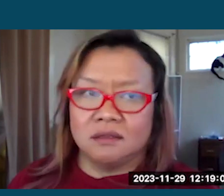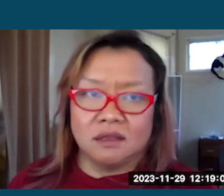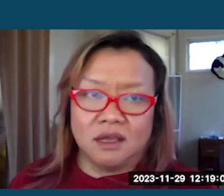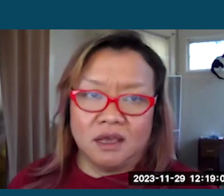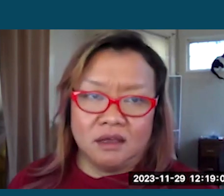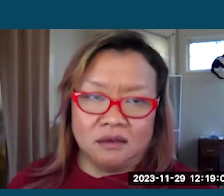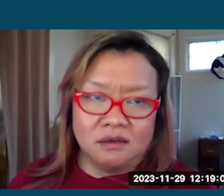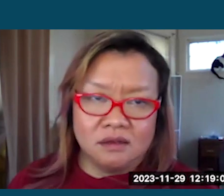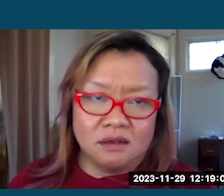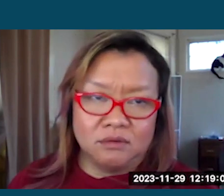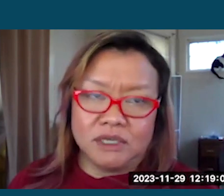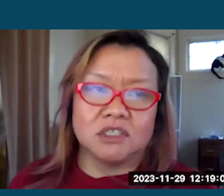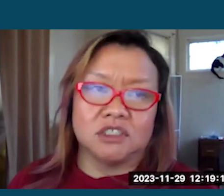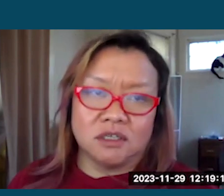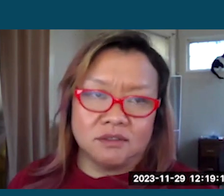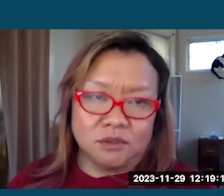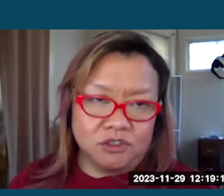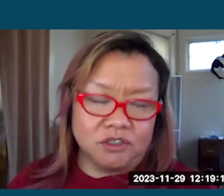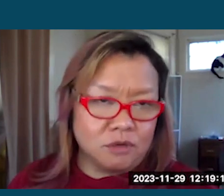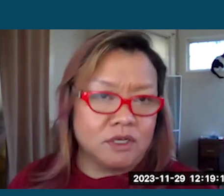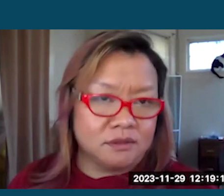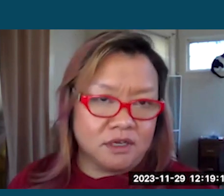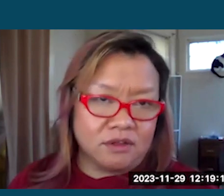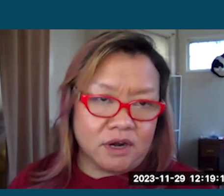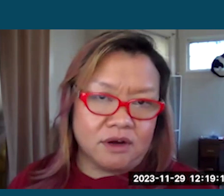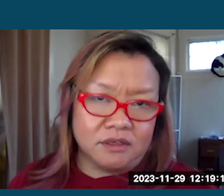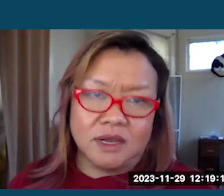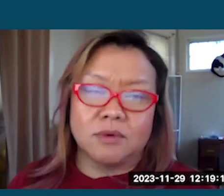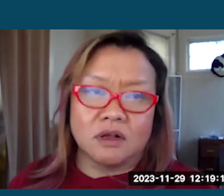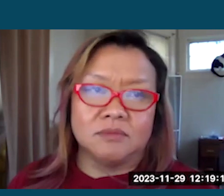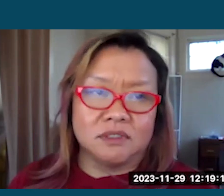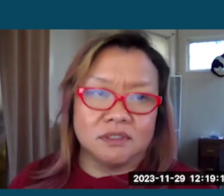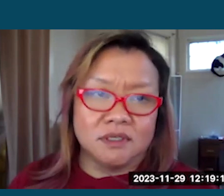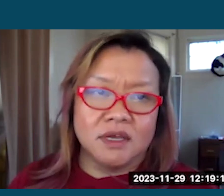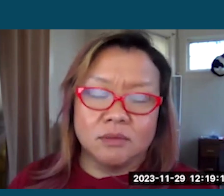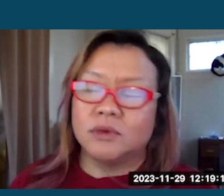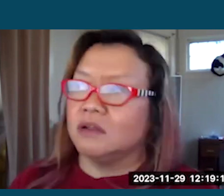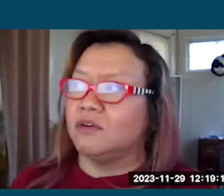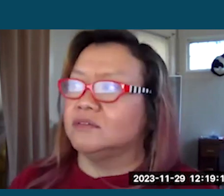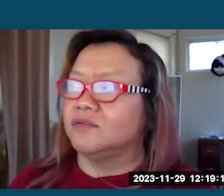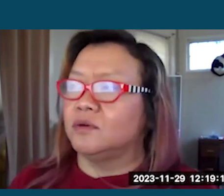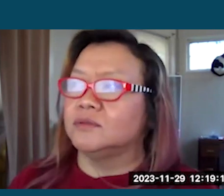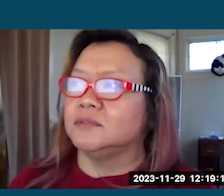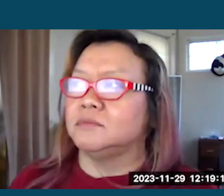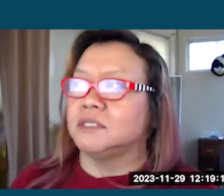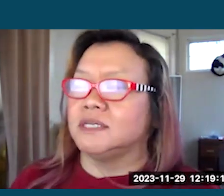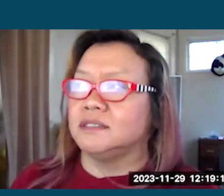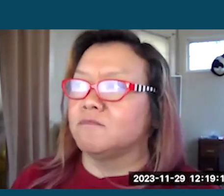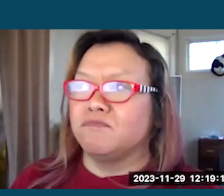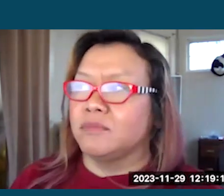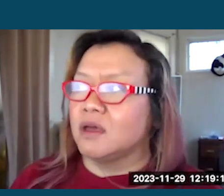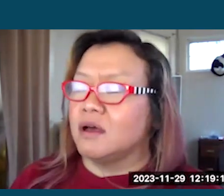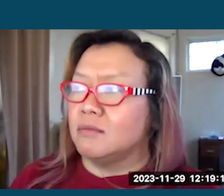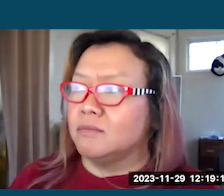data and research on social determinants in other areas, right? When it involves folks with